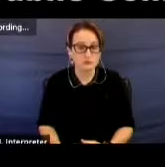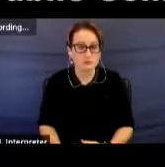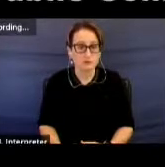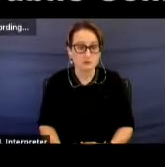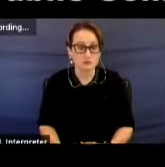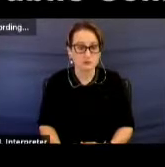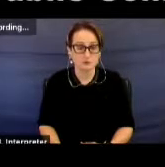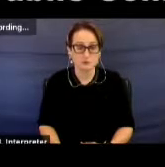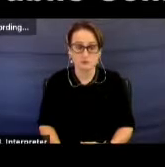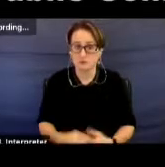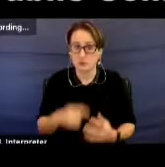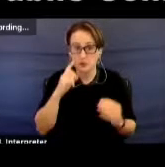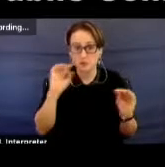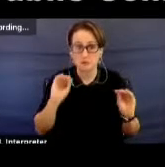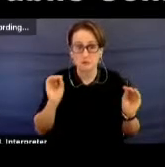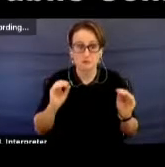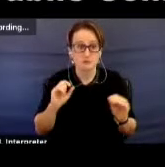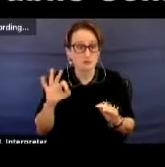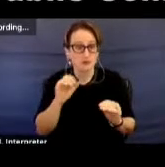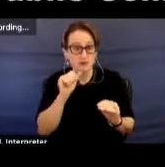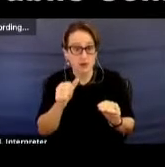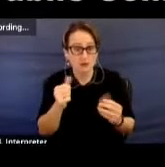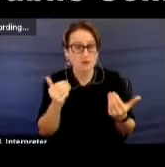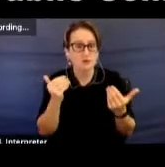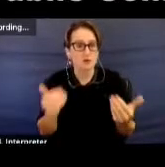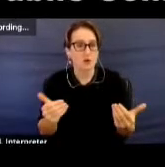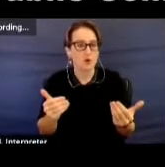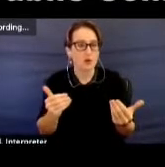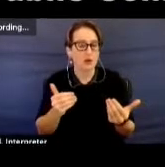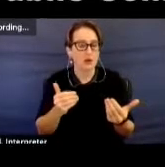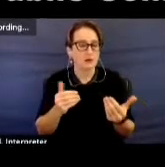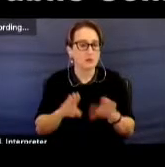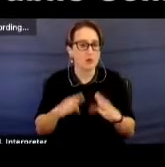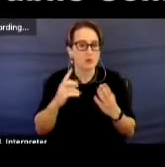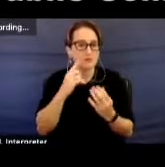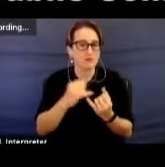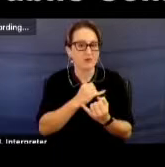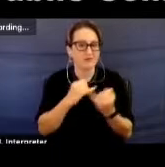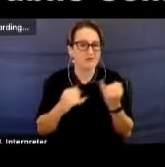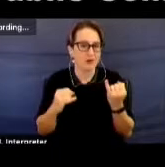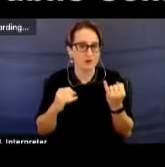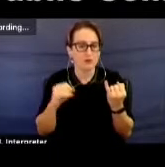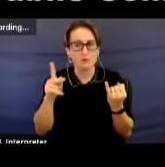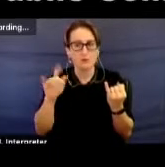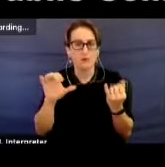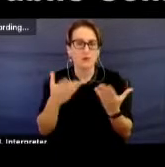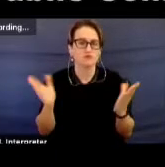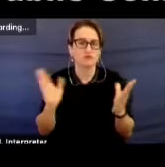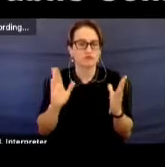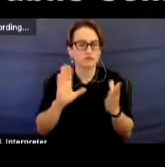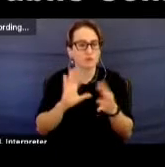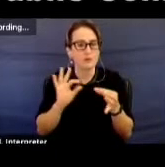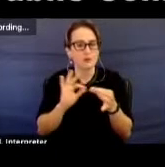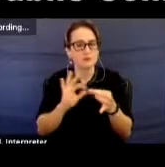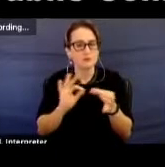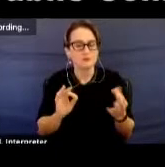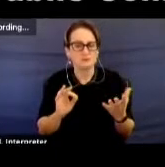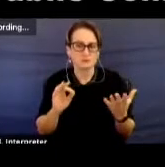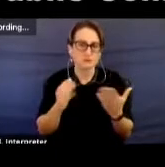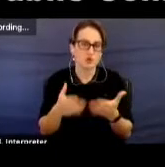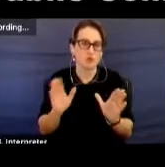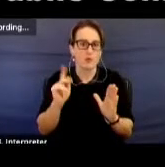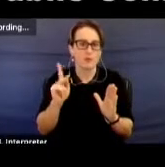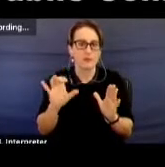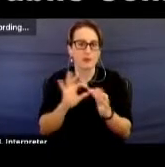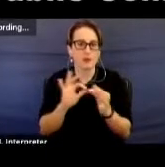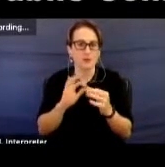I don't think so. If not, let's go ahead and take final closing comment. Christian, general public